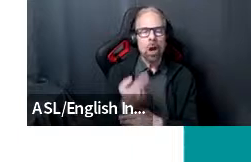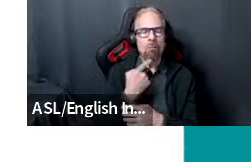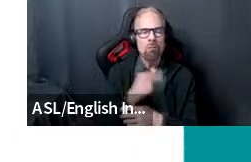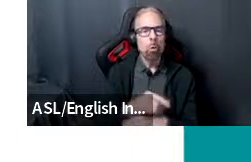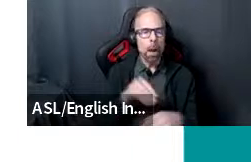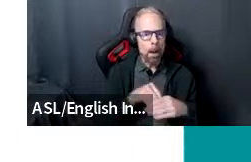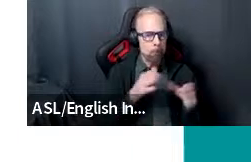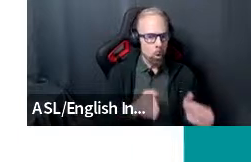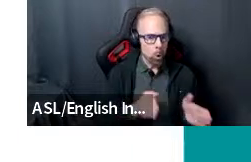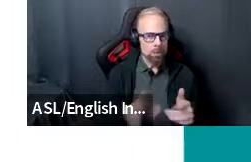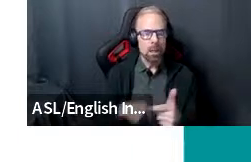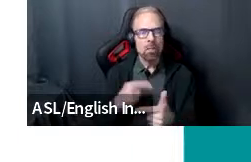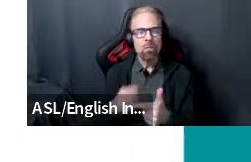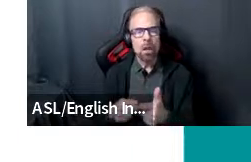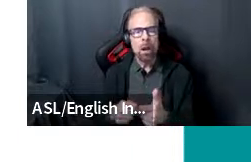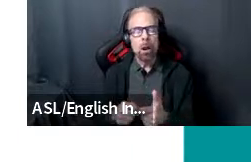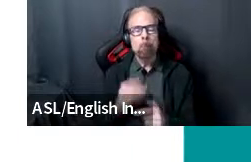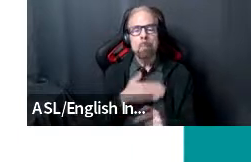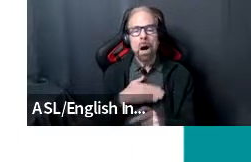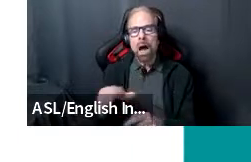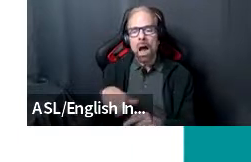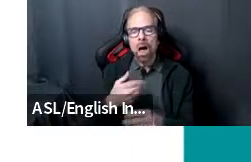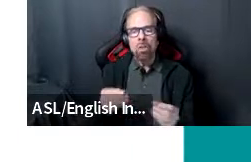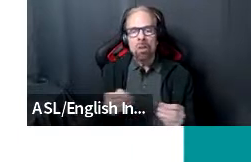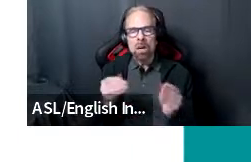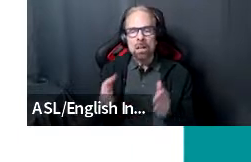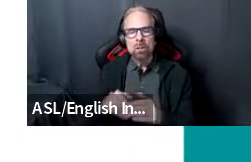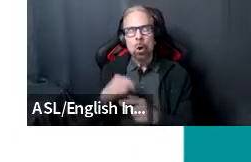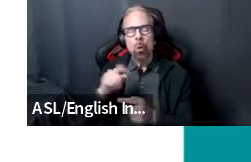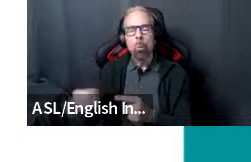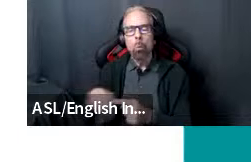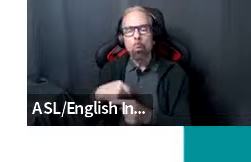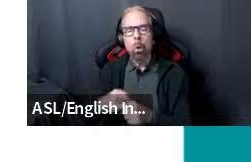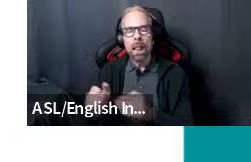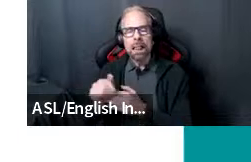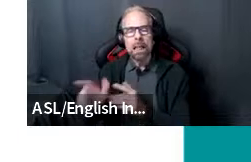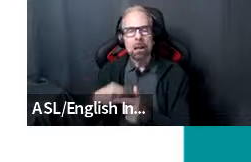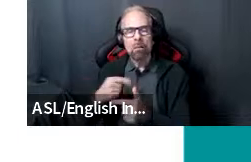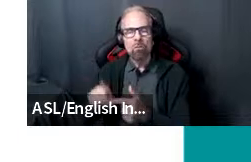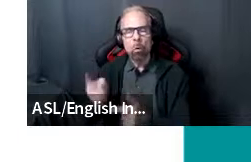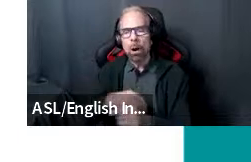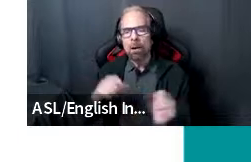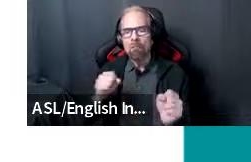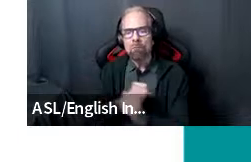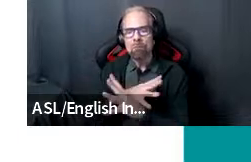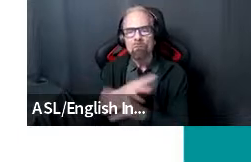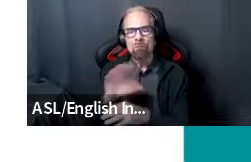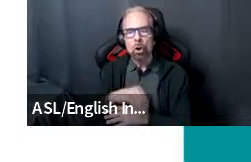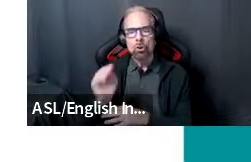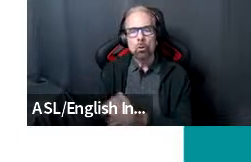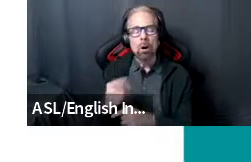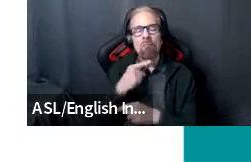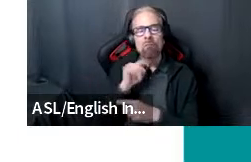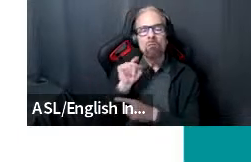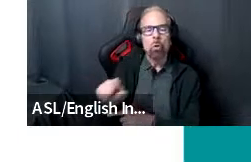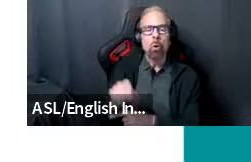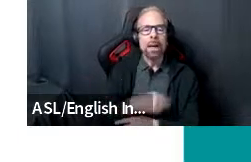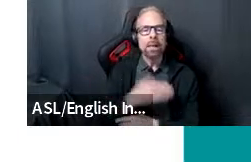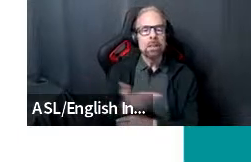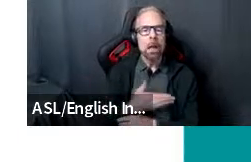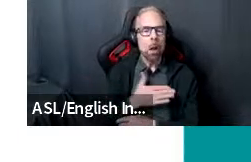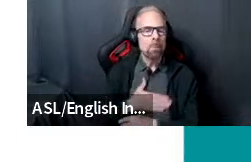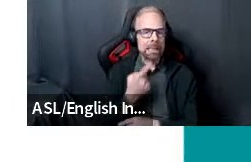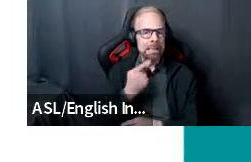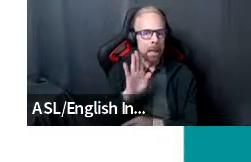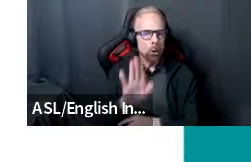then my co-facilitator, Emily, will lead us through for the virtual folks. So for introductions today, please introduce your